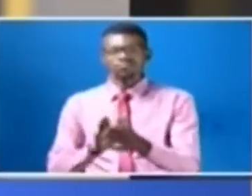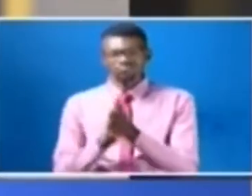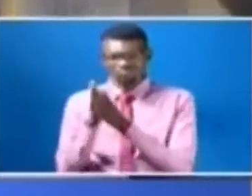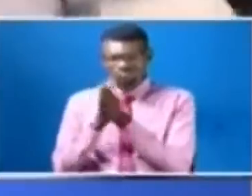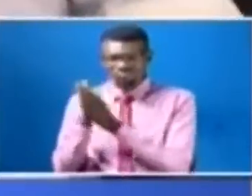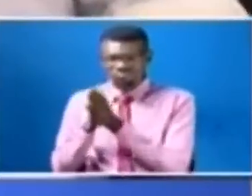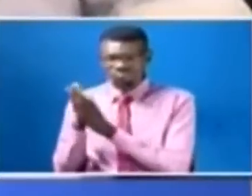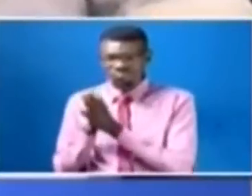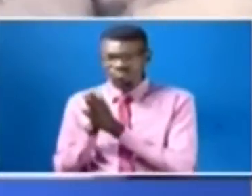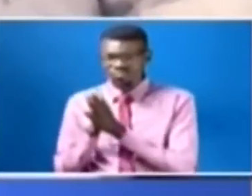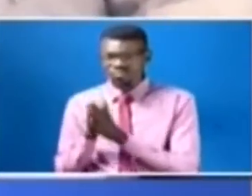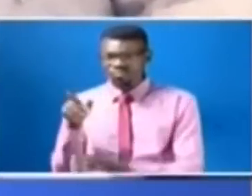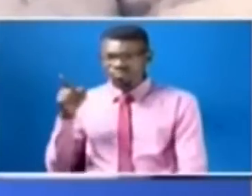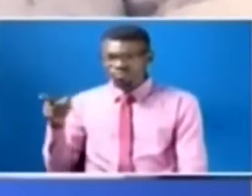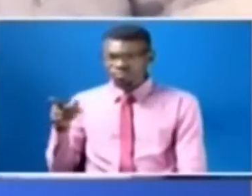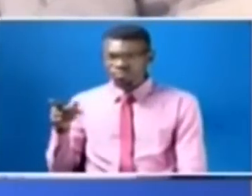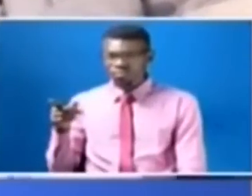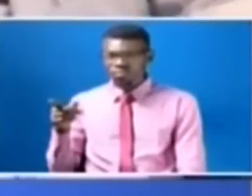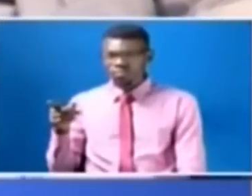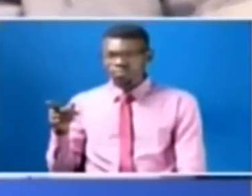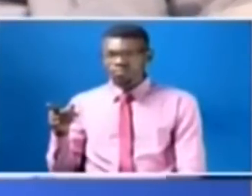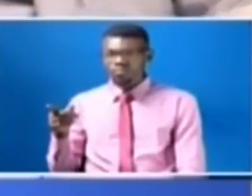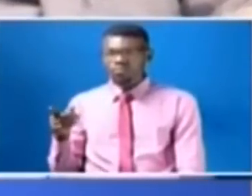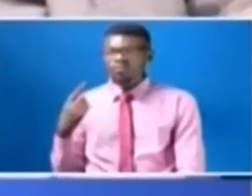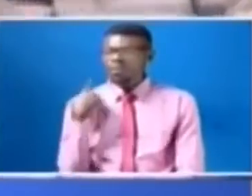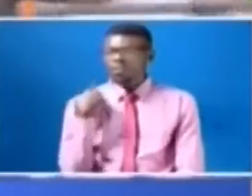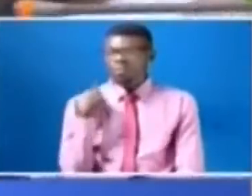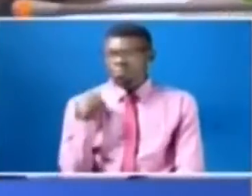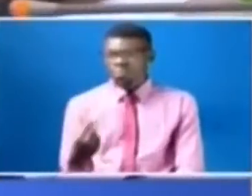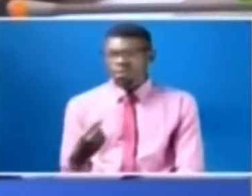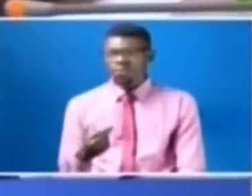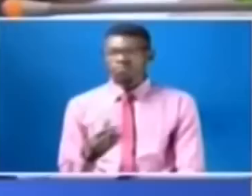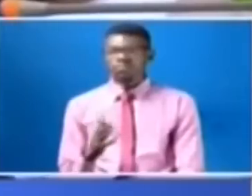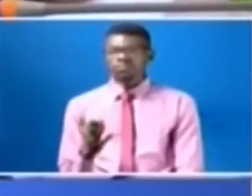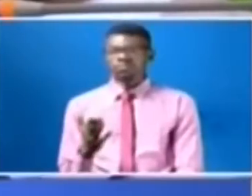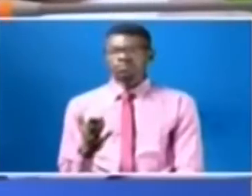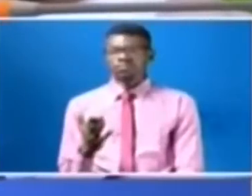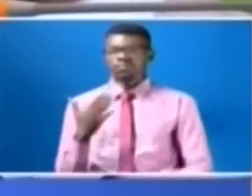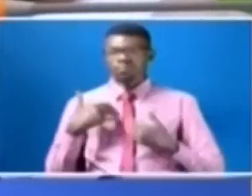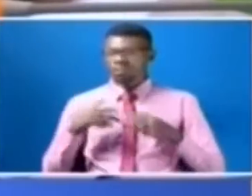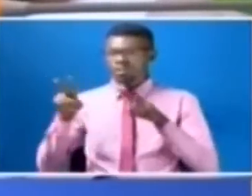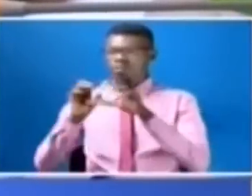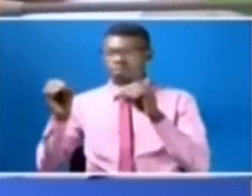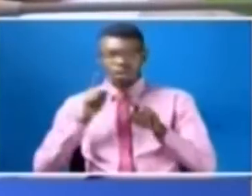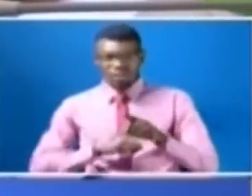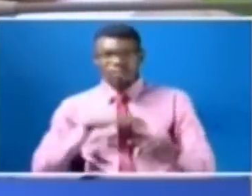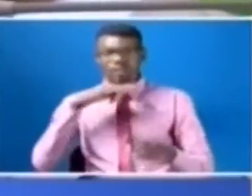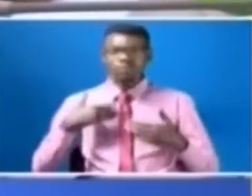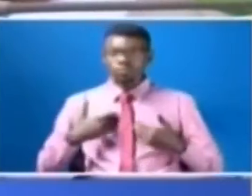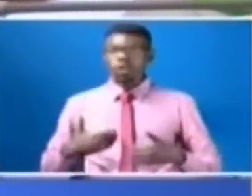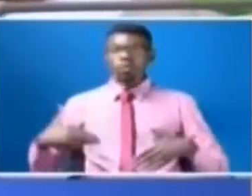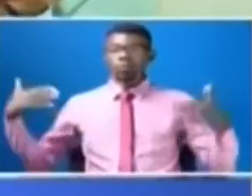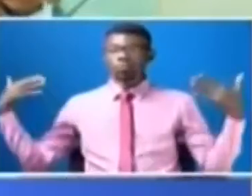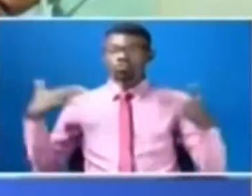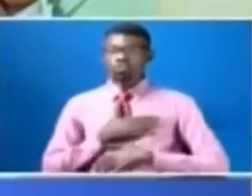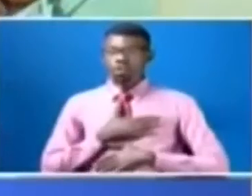of ailment, the icon faded from the public radar in recent months, and the news of his death was a wave of disbelief and astonishment to the